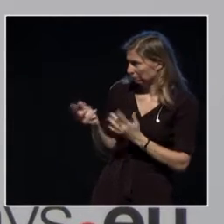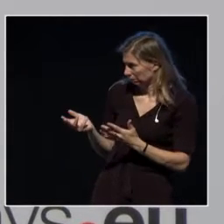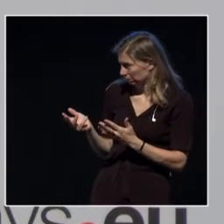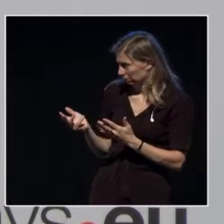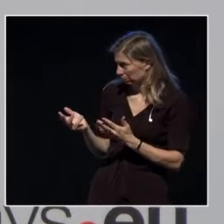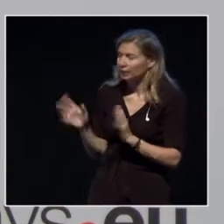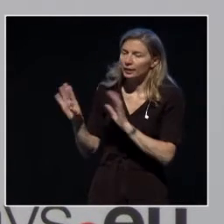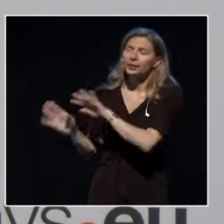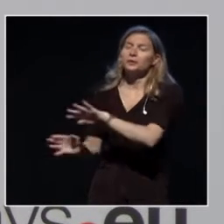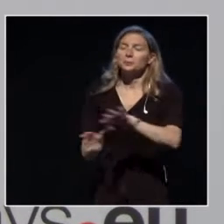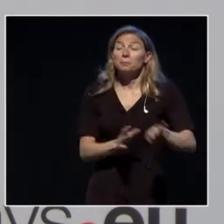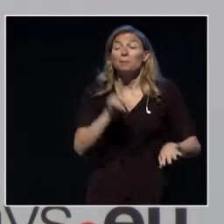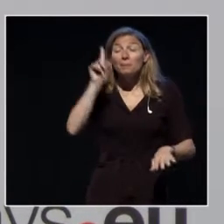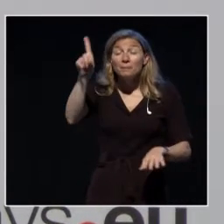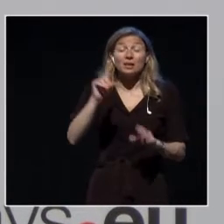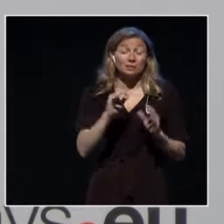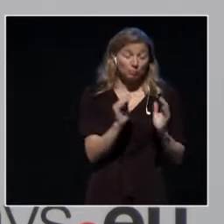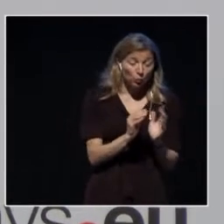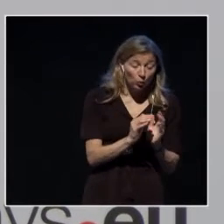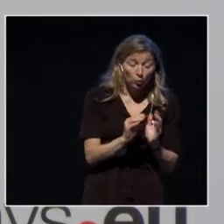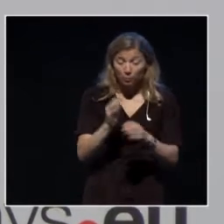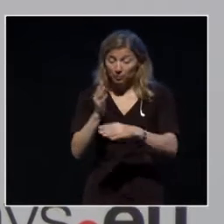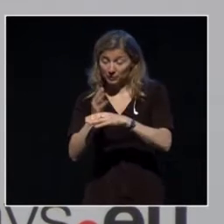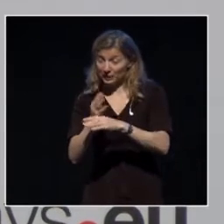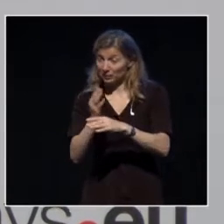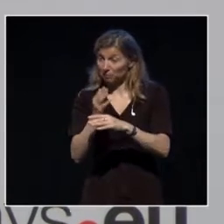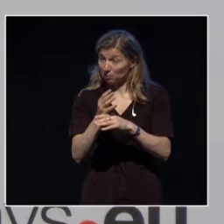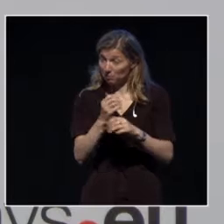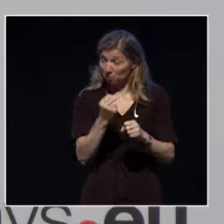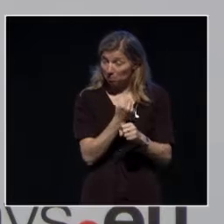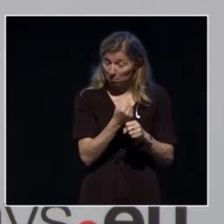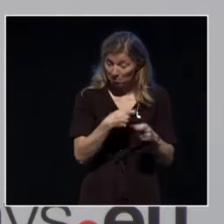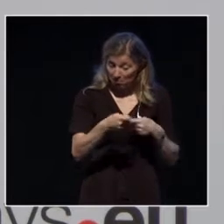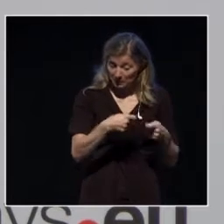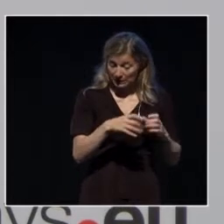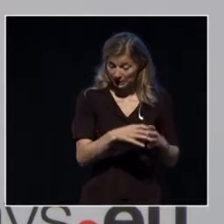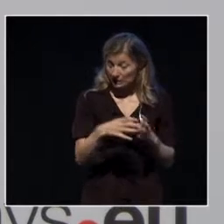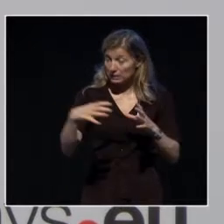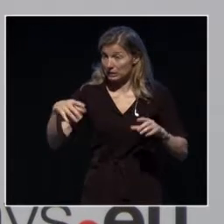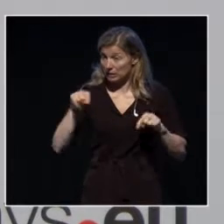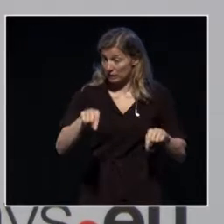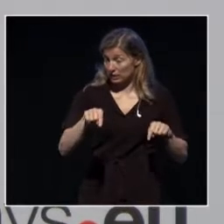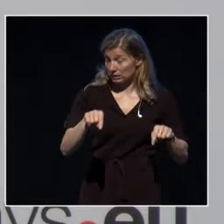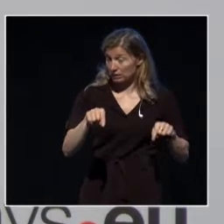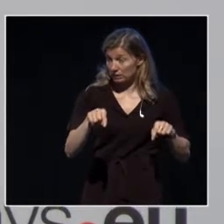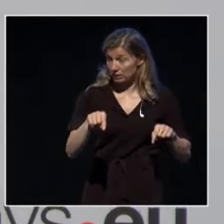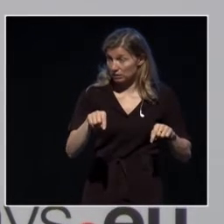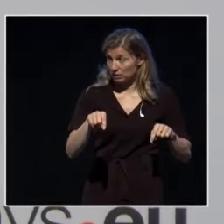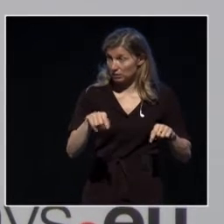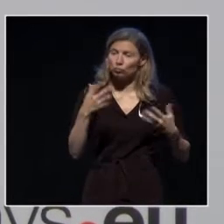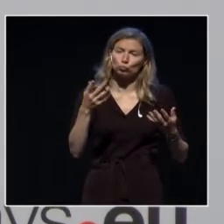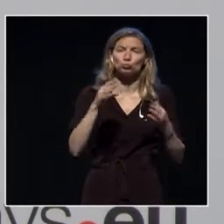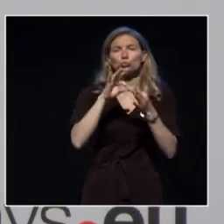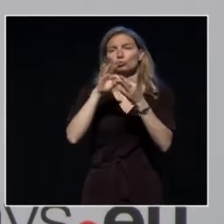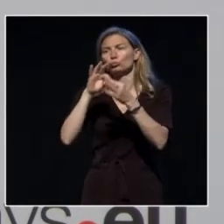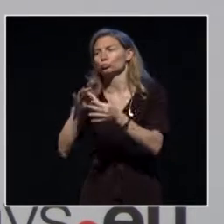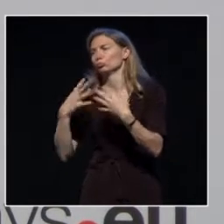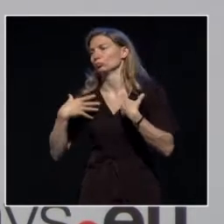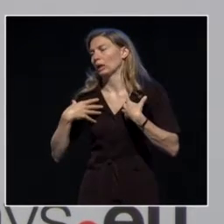enterprise, I think the socialization of responsibility for health, education, and